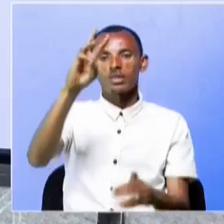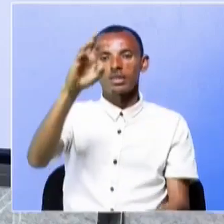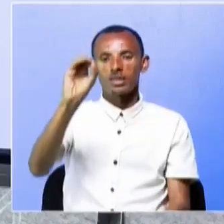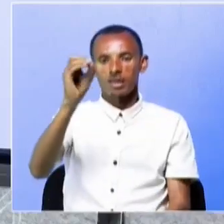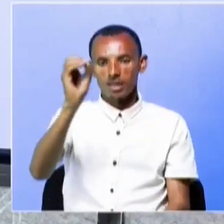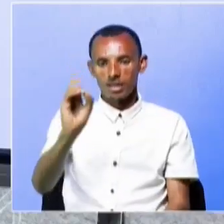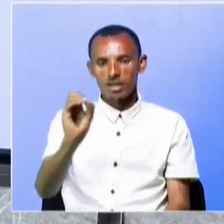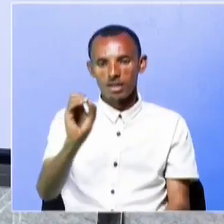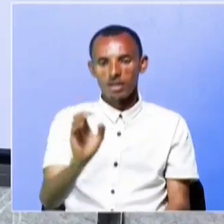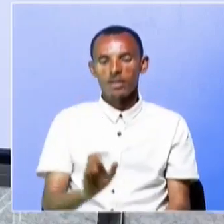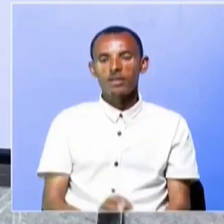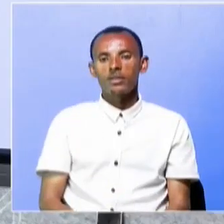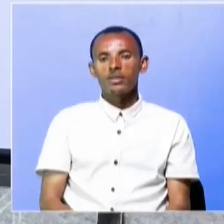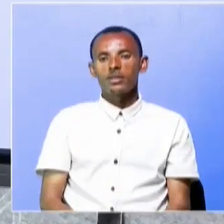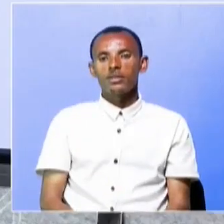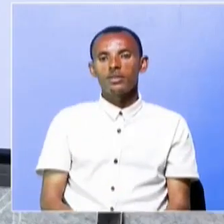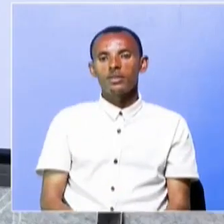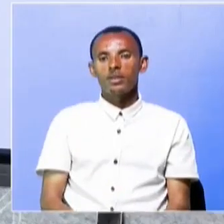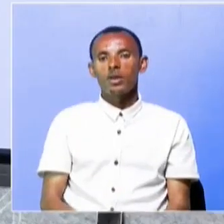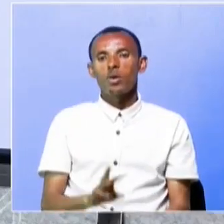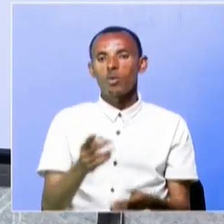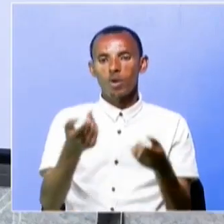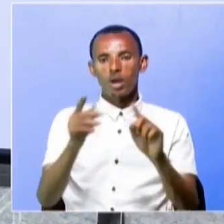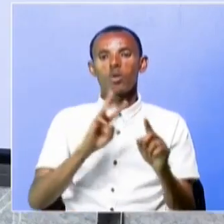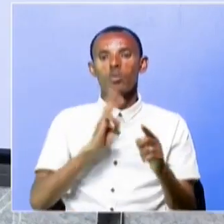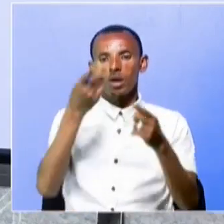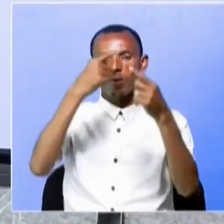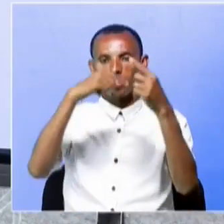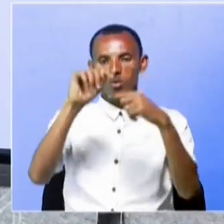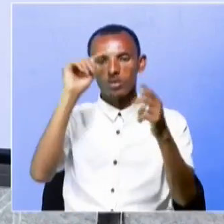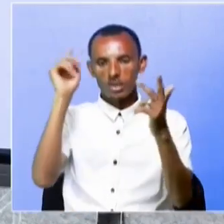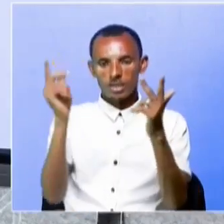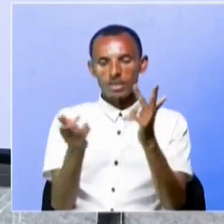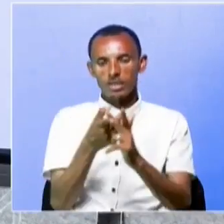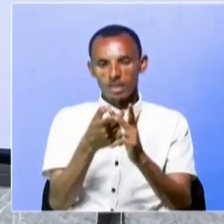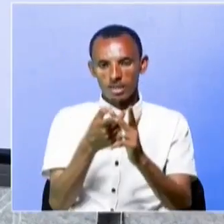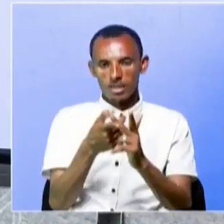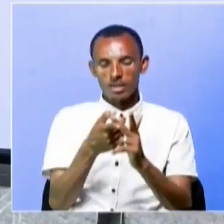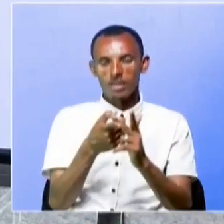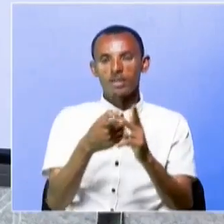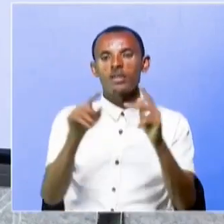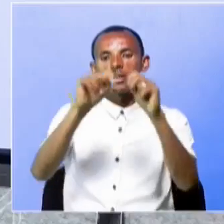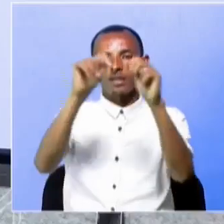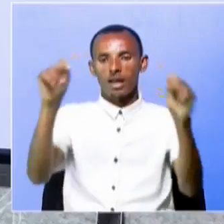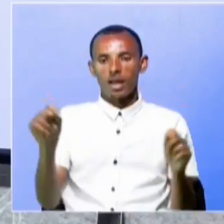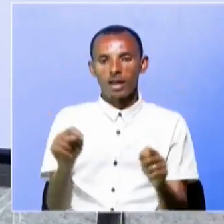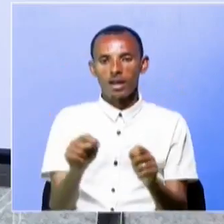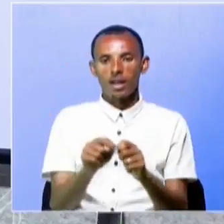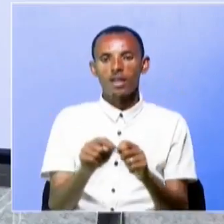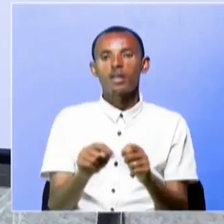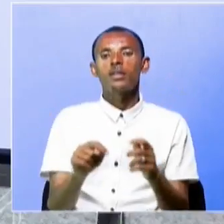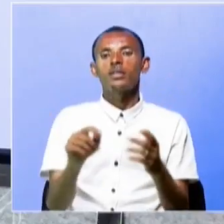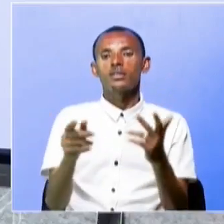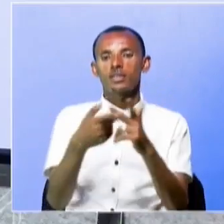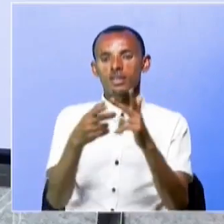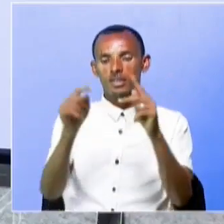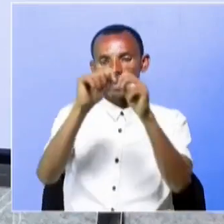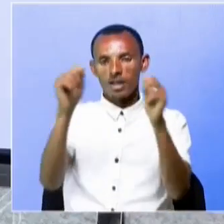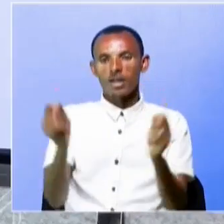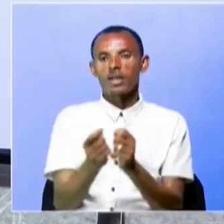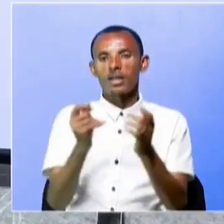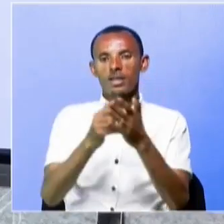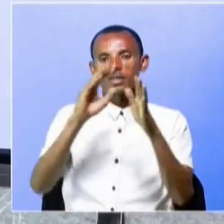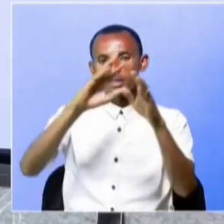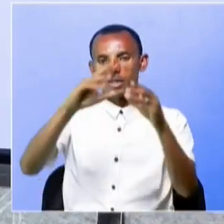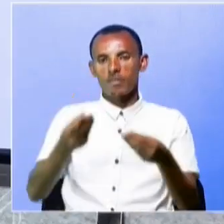degree, right? When we go to the third triangle, in the third triangle, it's given